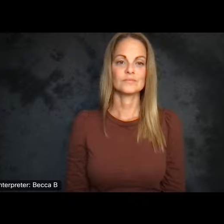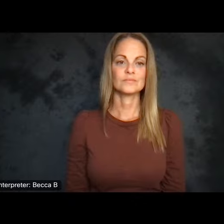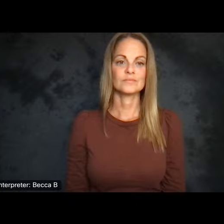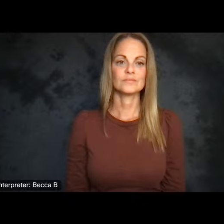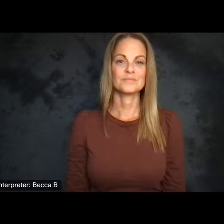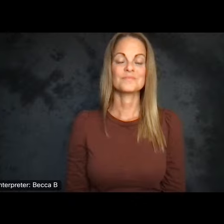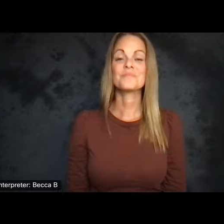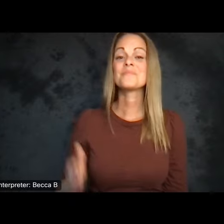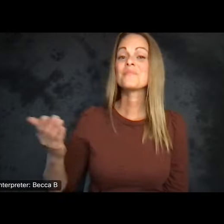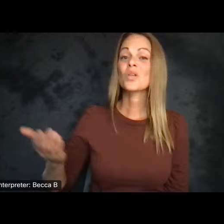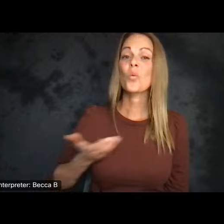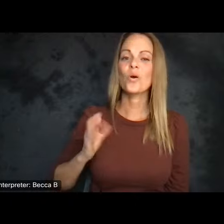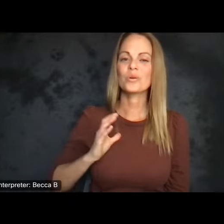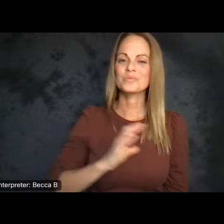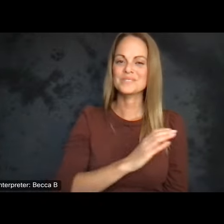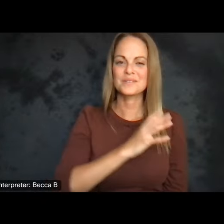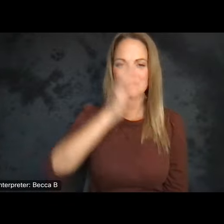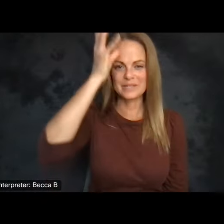Welcome to the committee, sir.